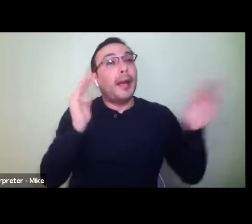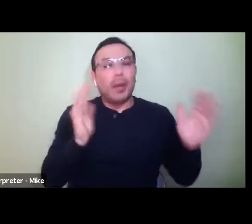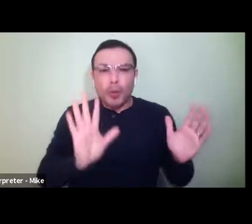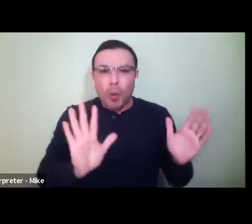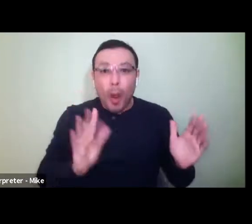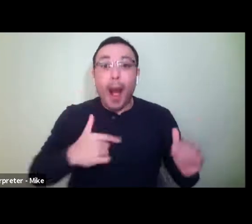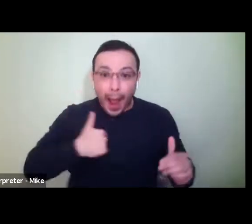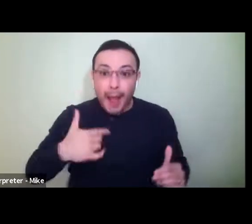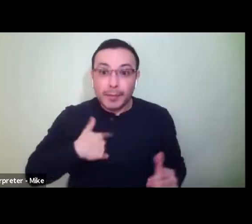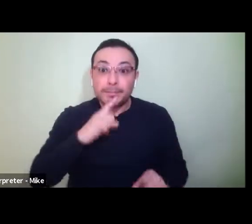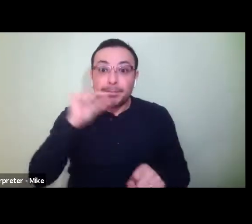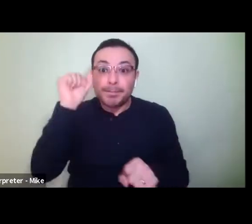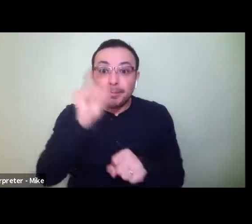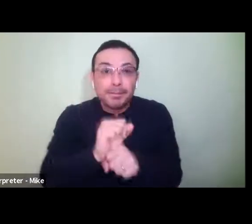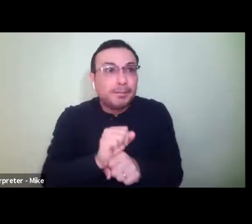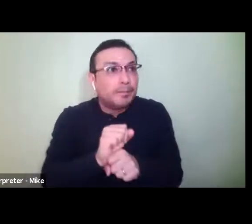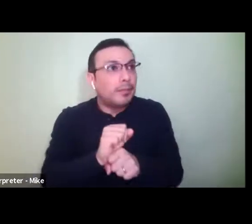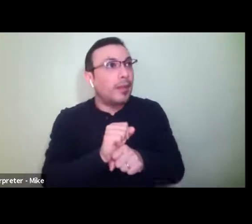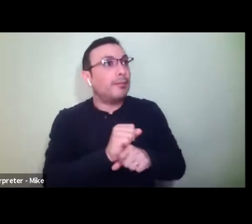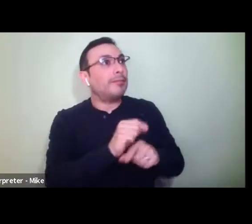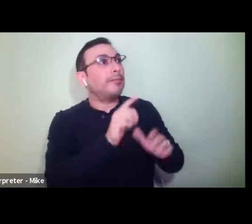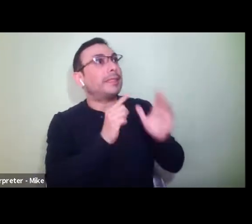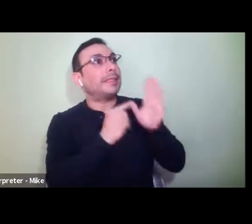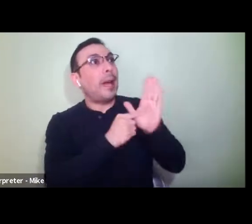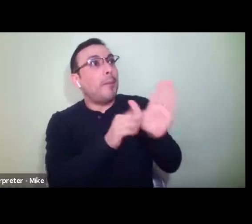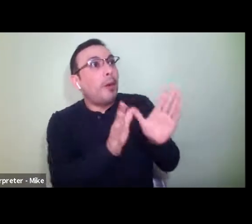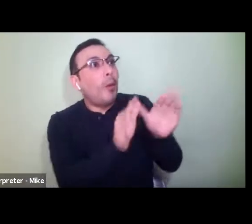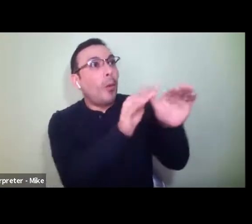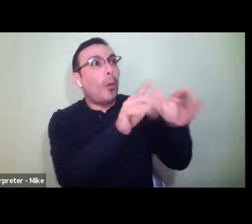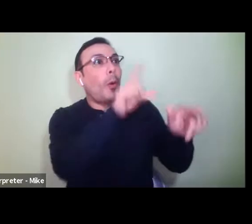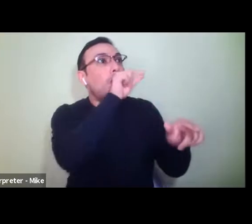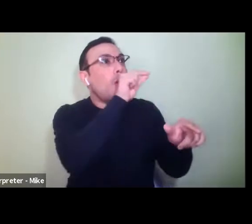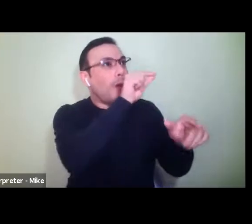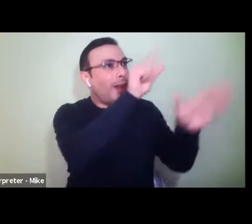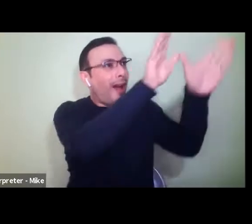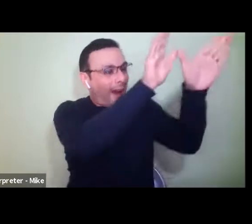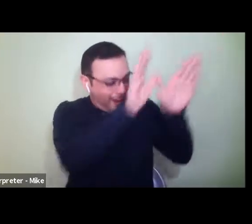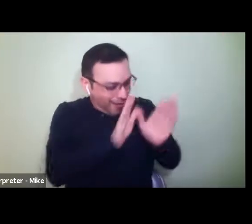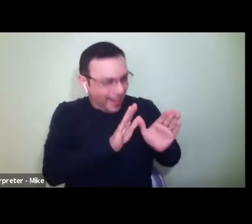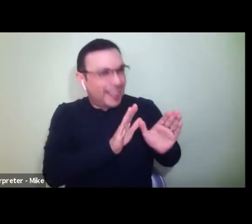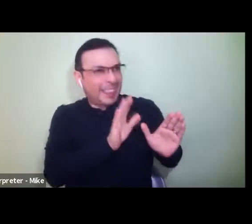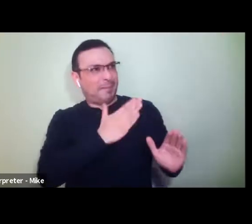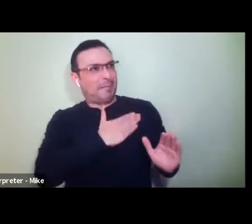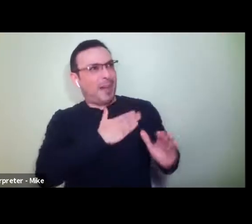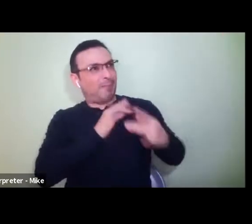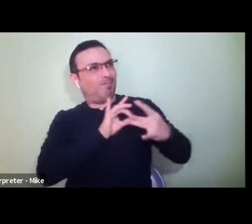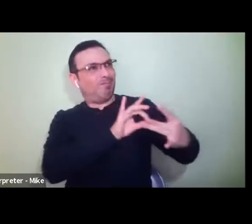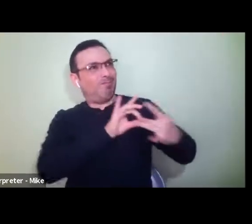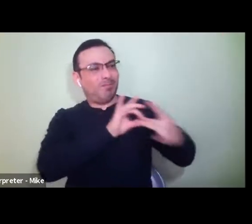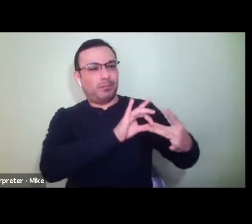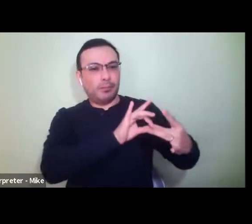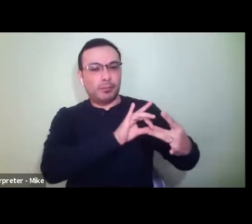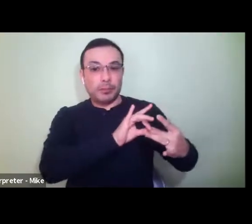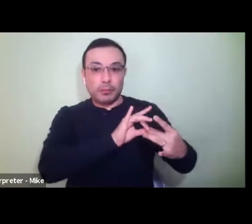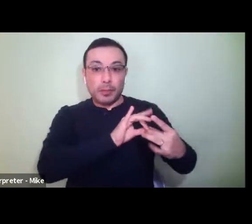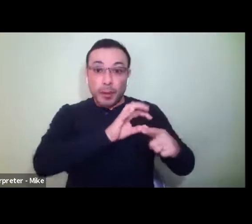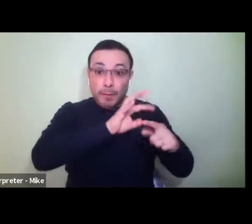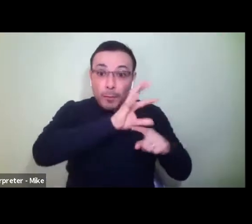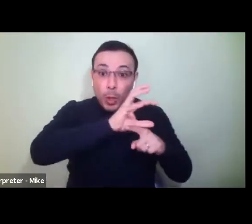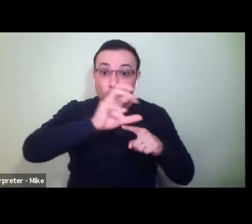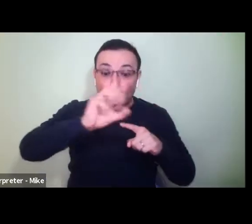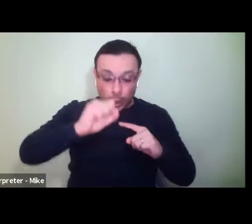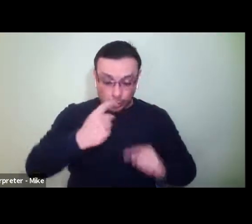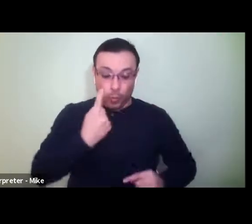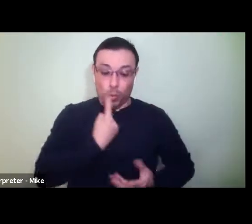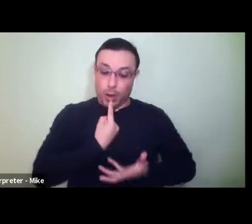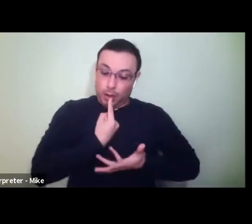me. It's one of the reasons why I can't imagine flourishing as an individual thing. How can I flourish